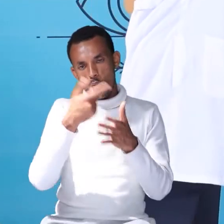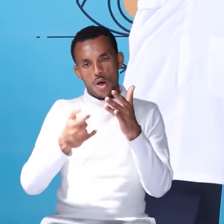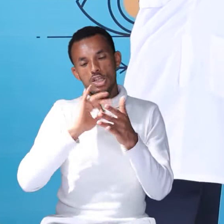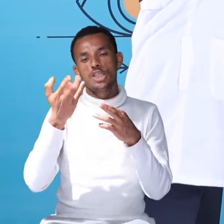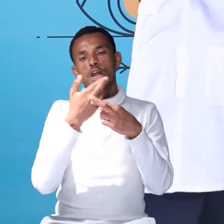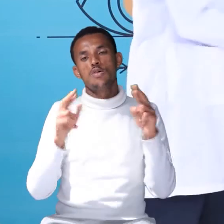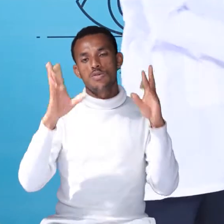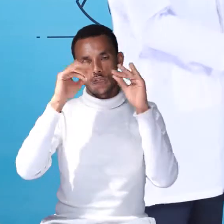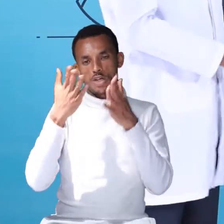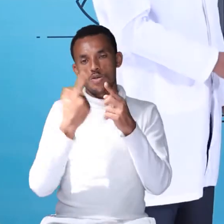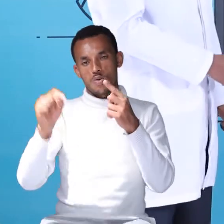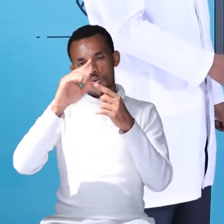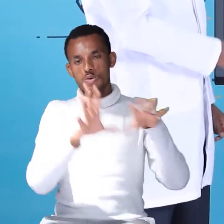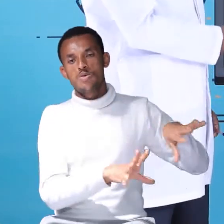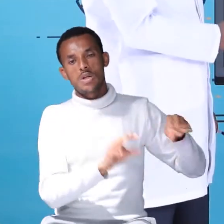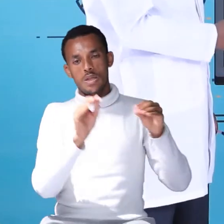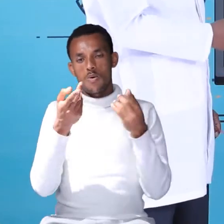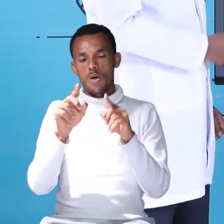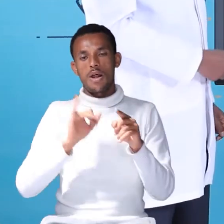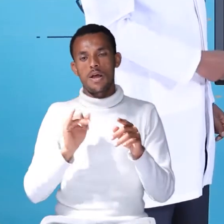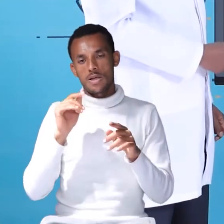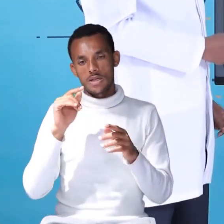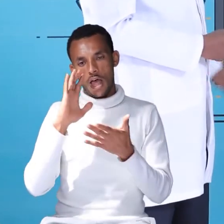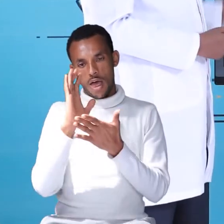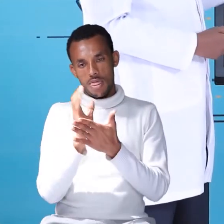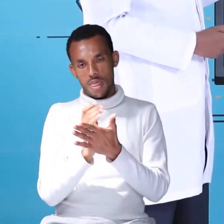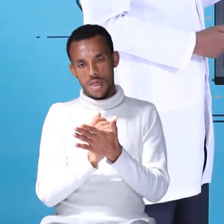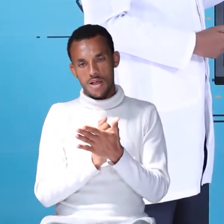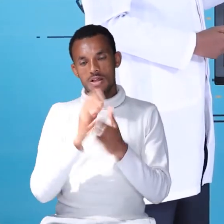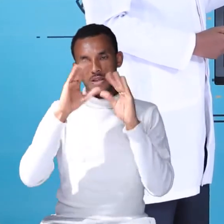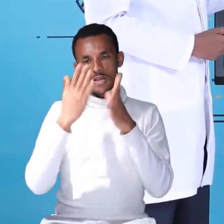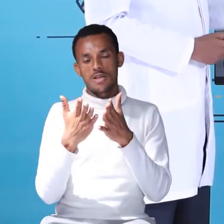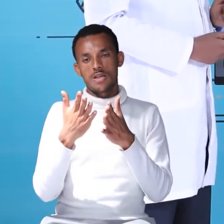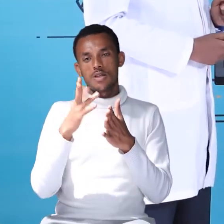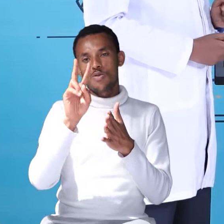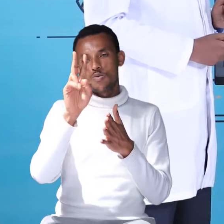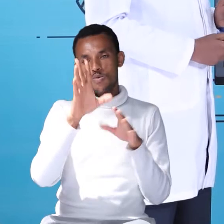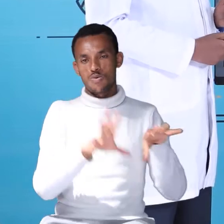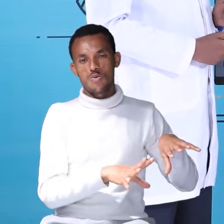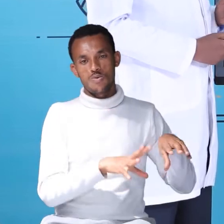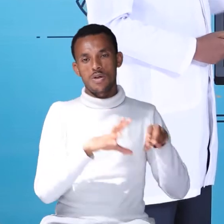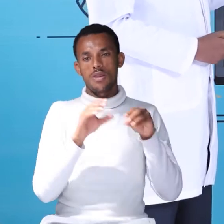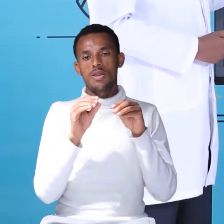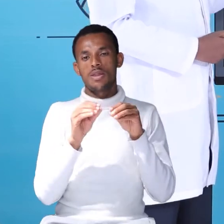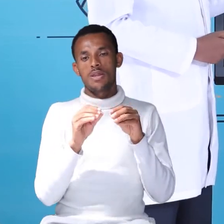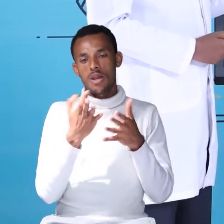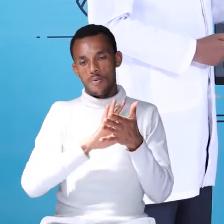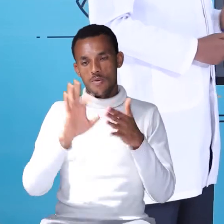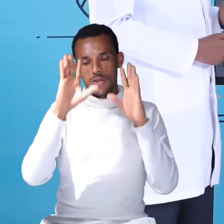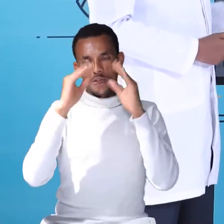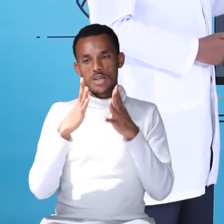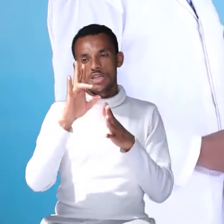is the ratio of teachers to students when you say? We have to take teachers to students. Number of